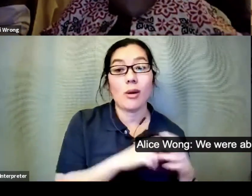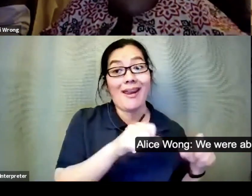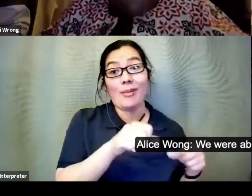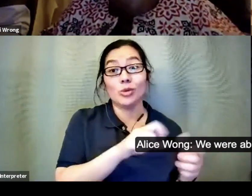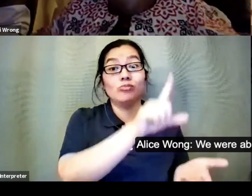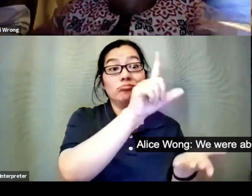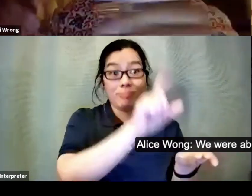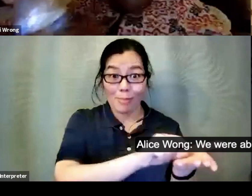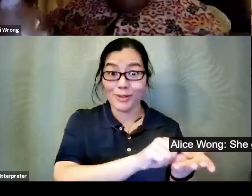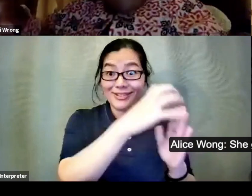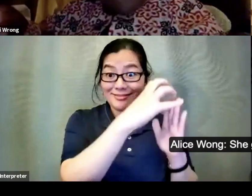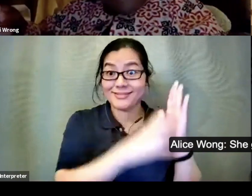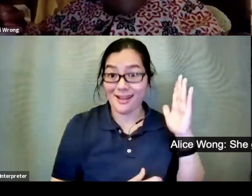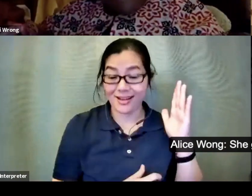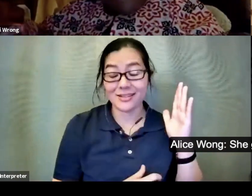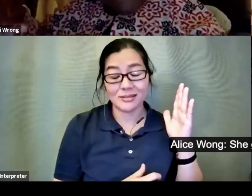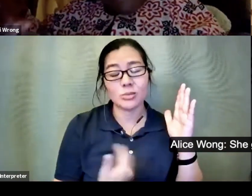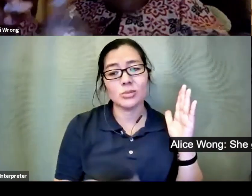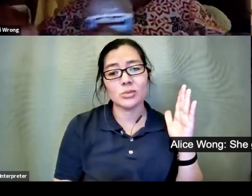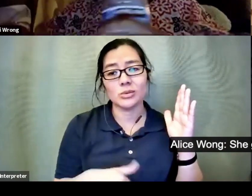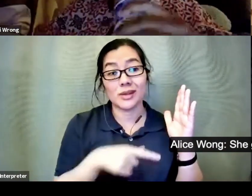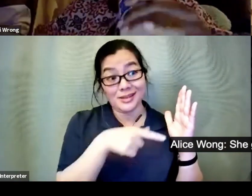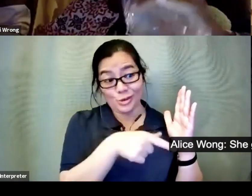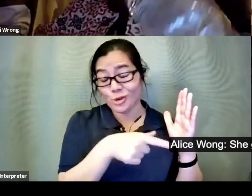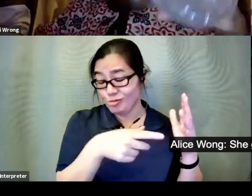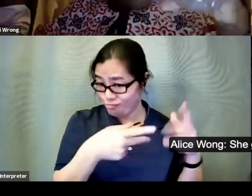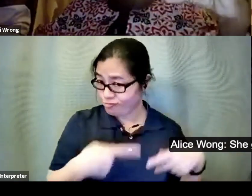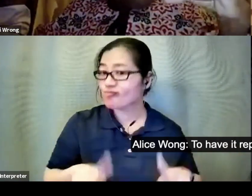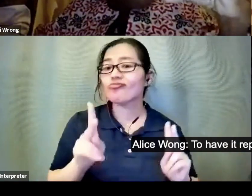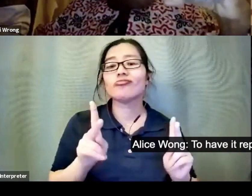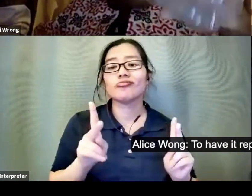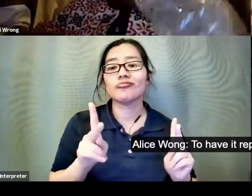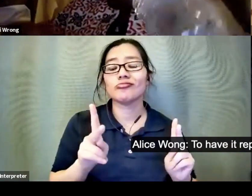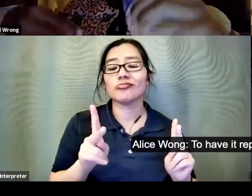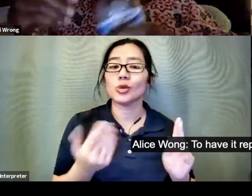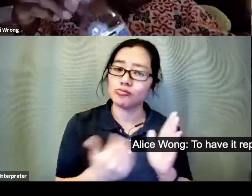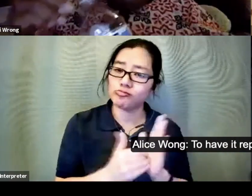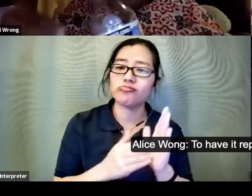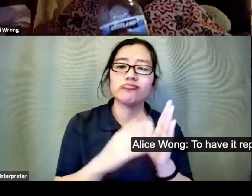that she gave permission to have it republished in the book.